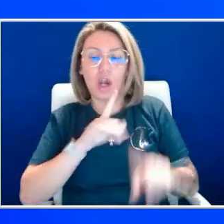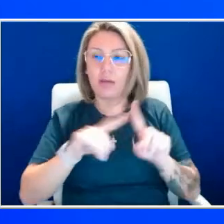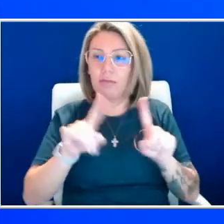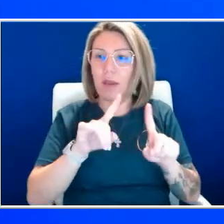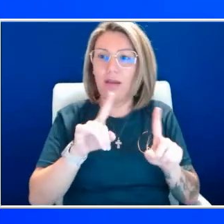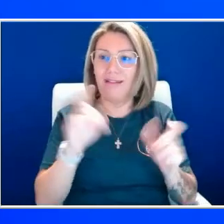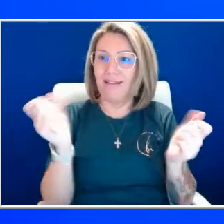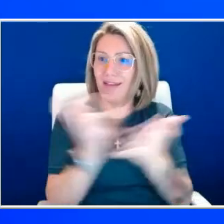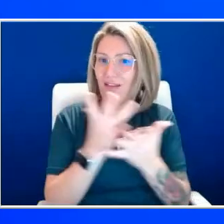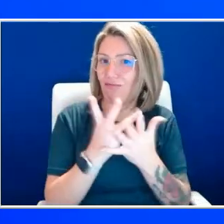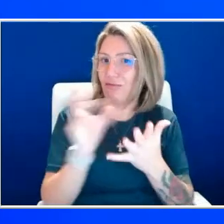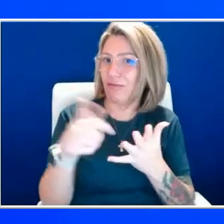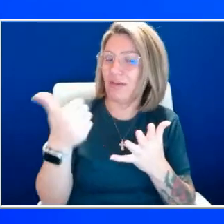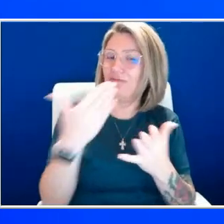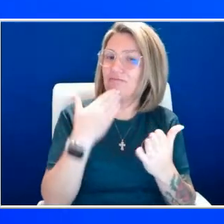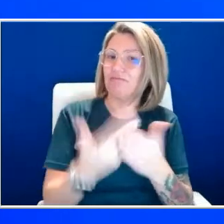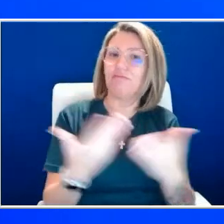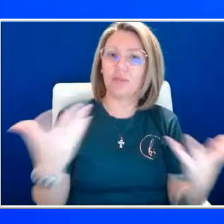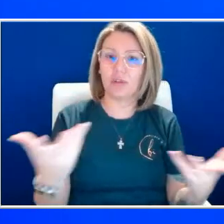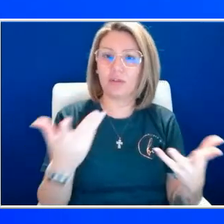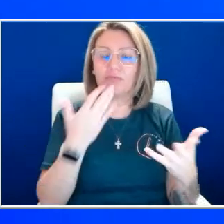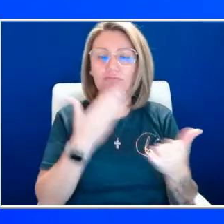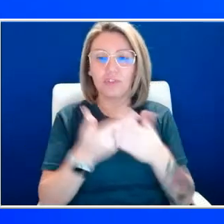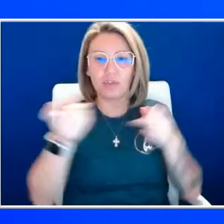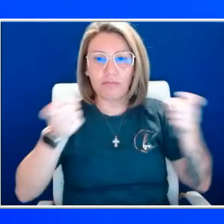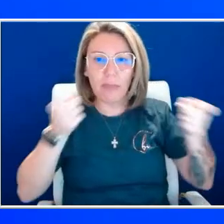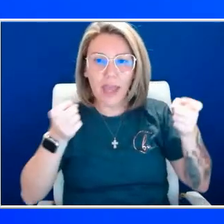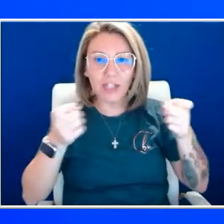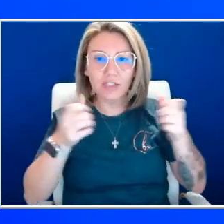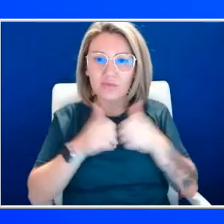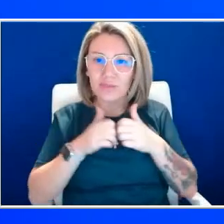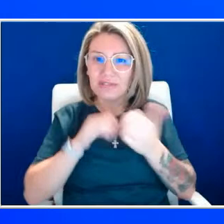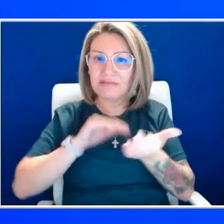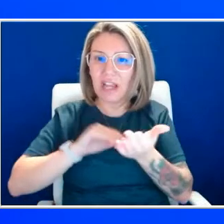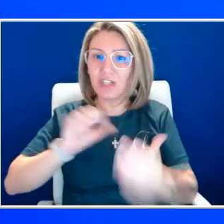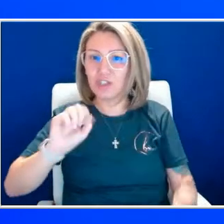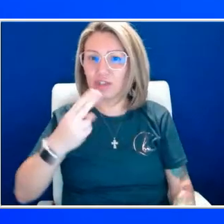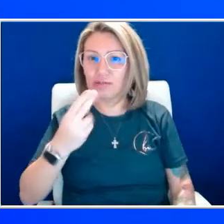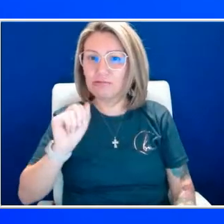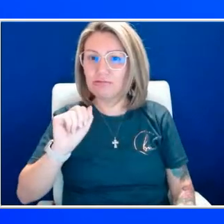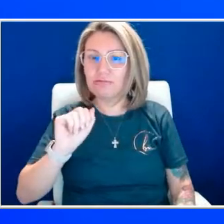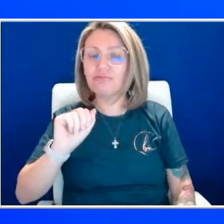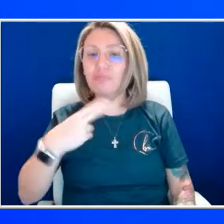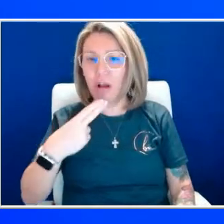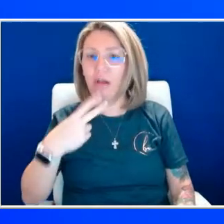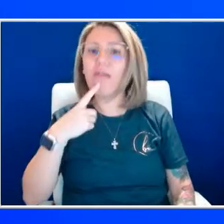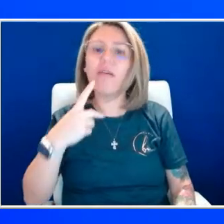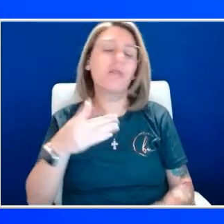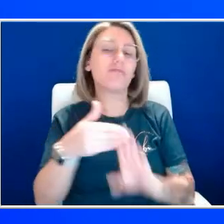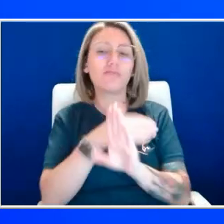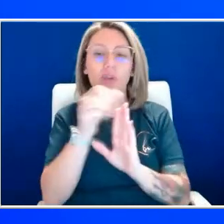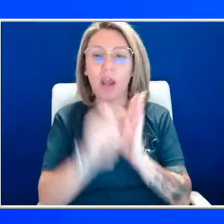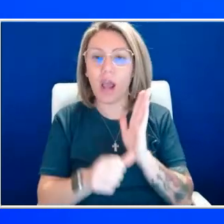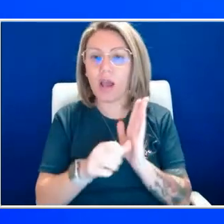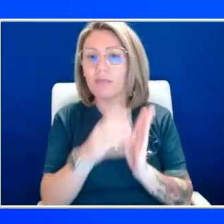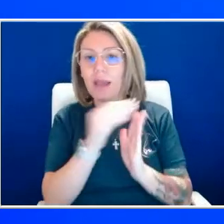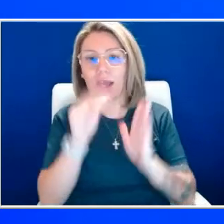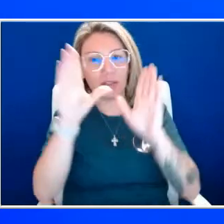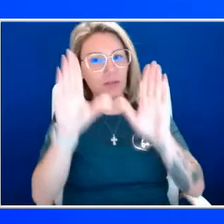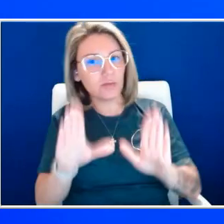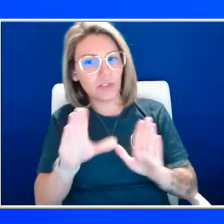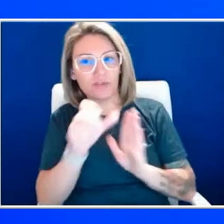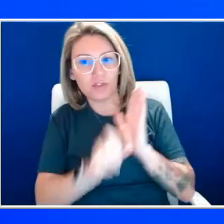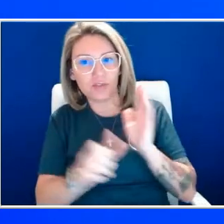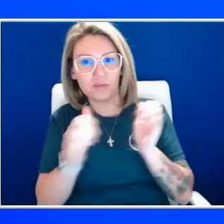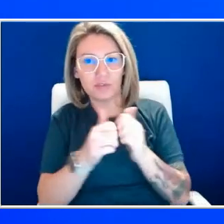She had good management by Dr. Shah in preoperative period. She had excellent surgery with our surgeons. And then I think